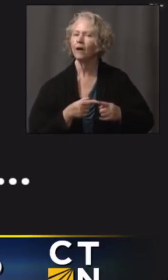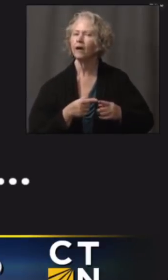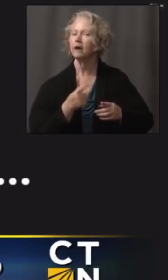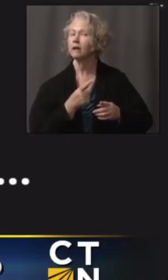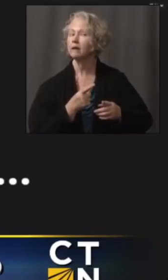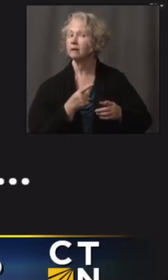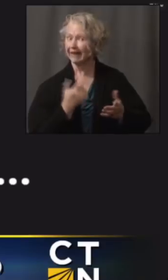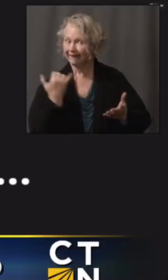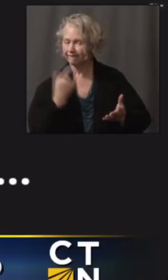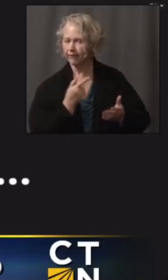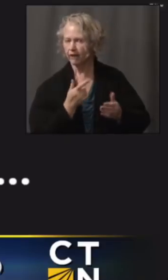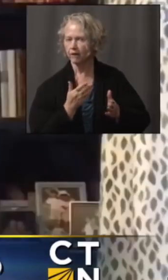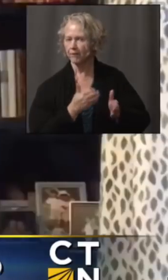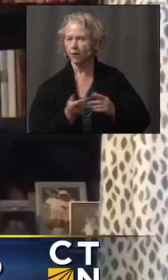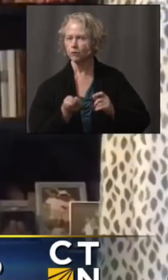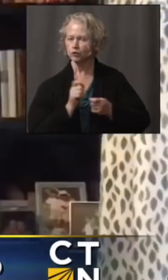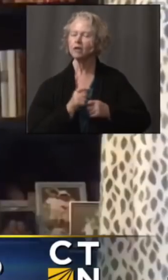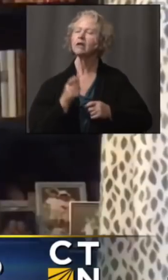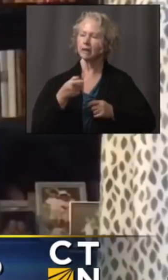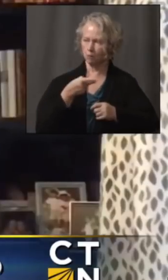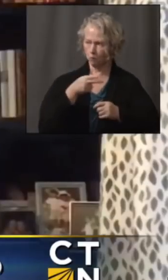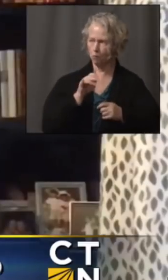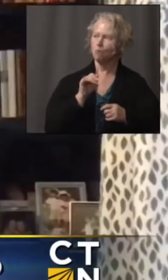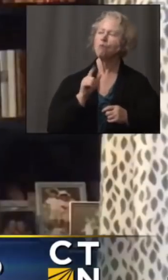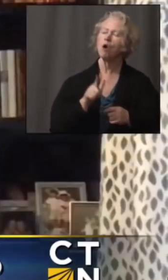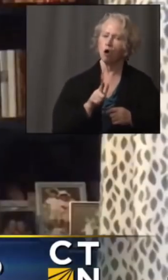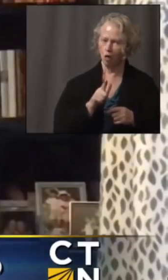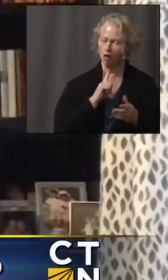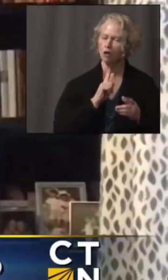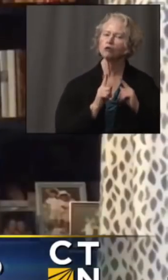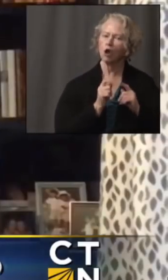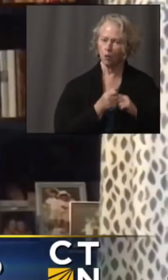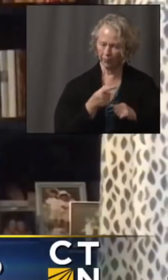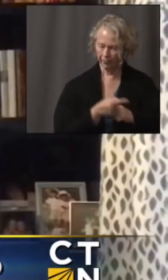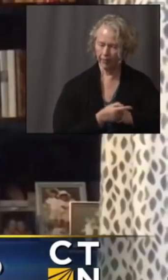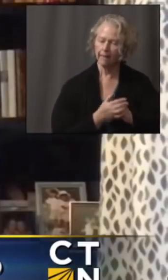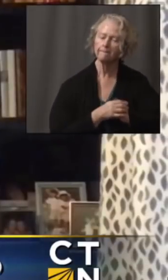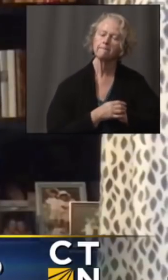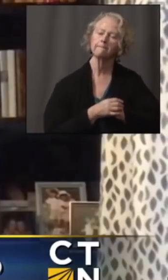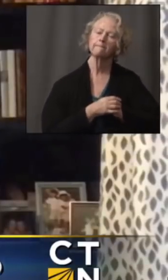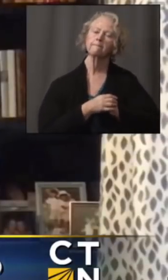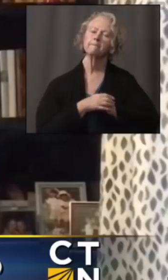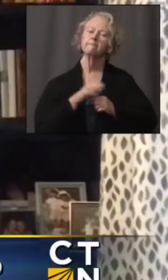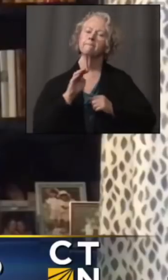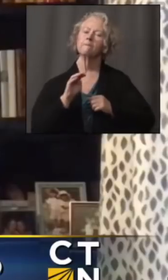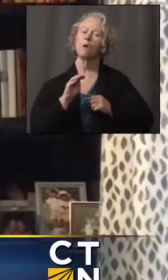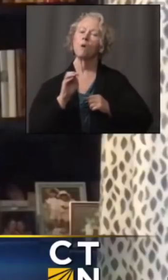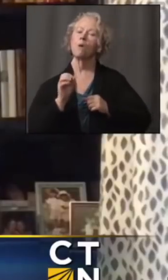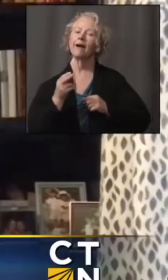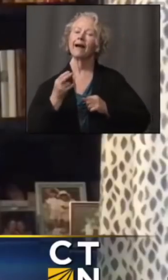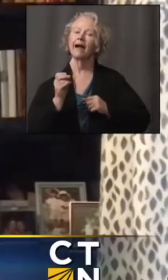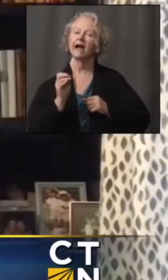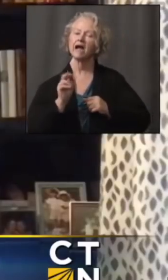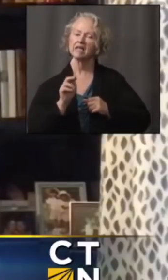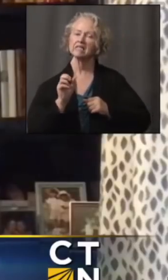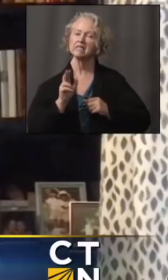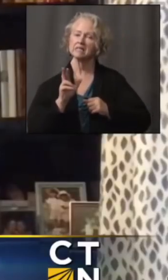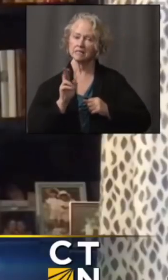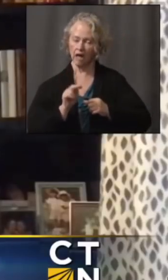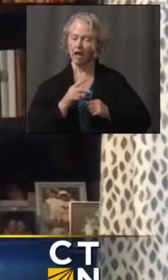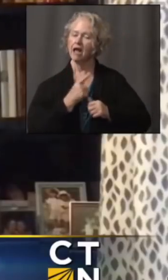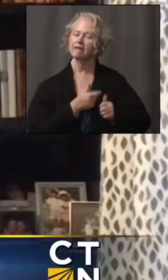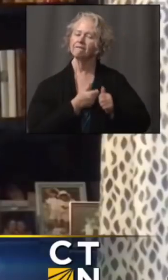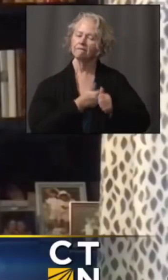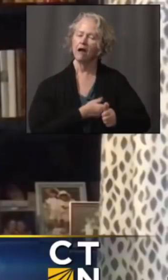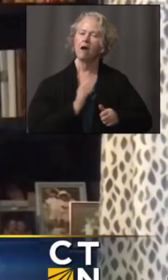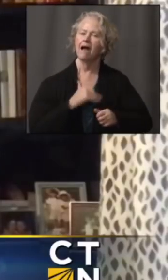plans? Yeah, Paul's been leading those discussions. As you know, Mohegan Sun has followed at least our